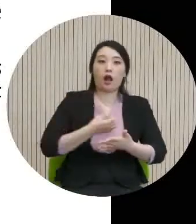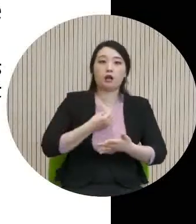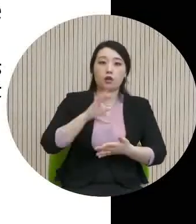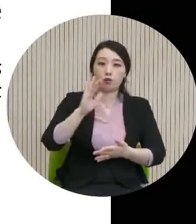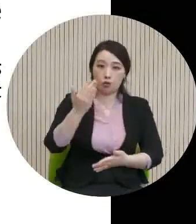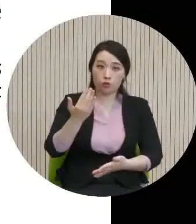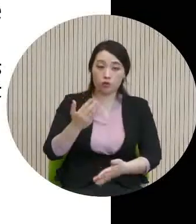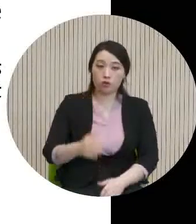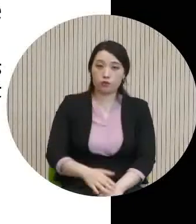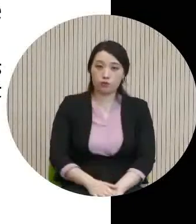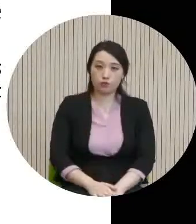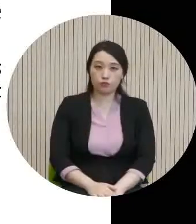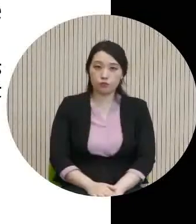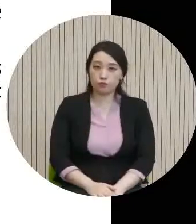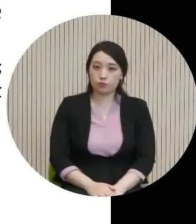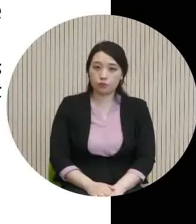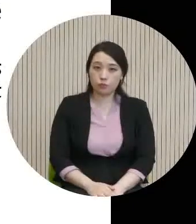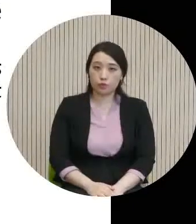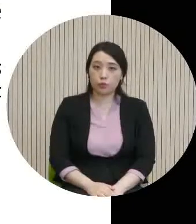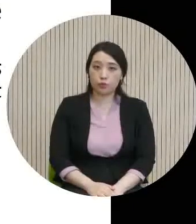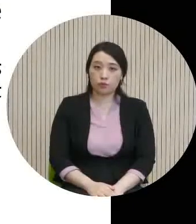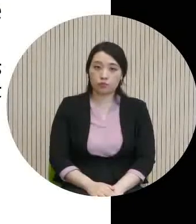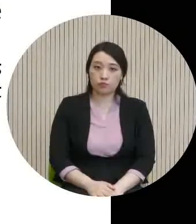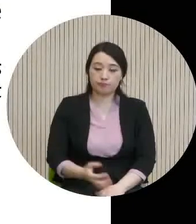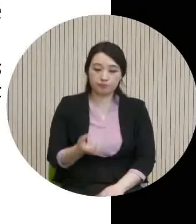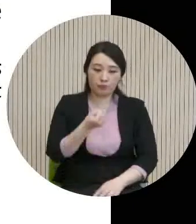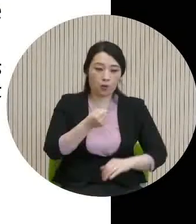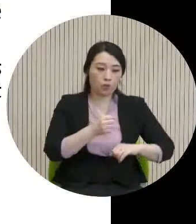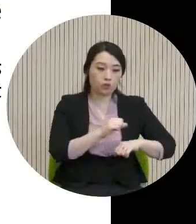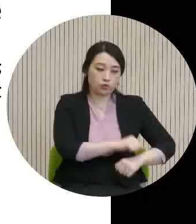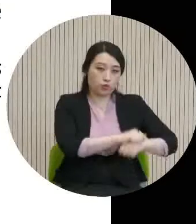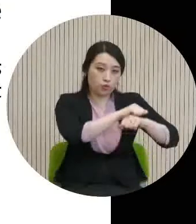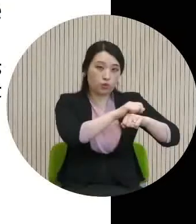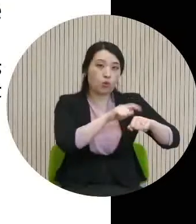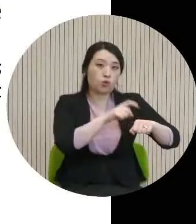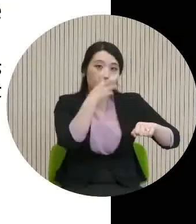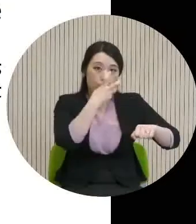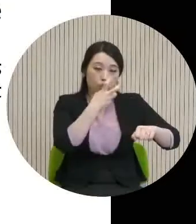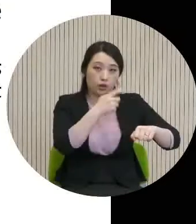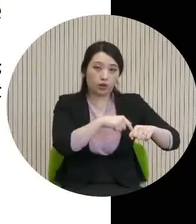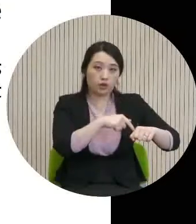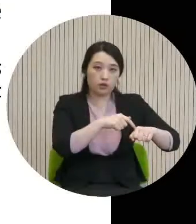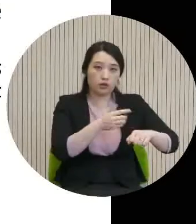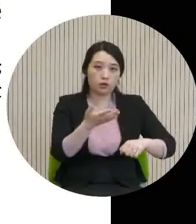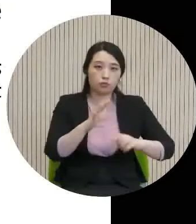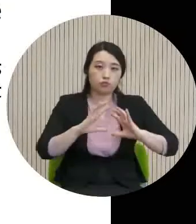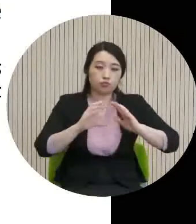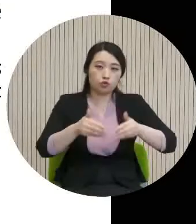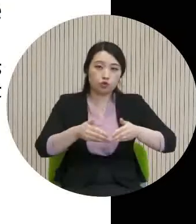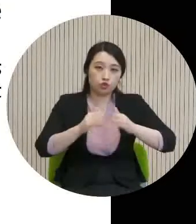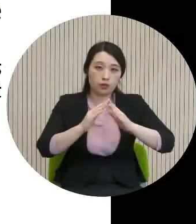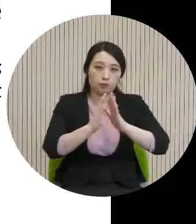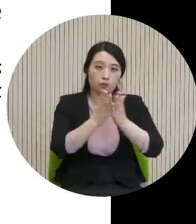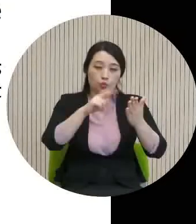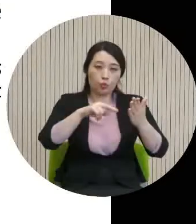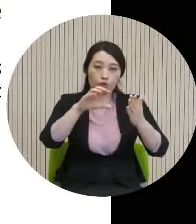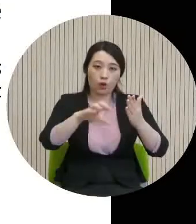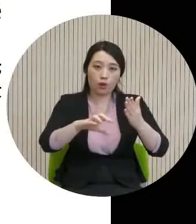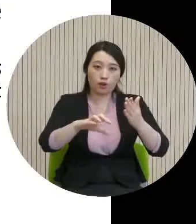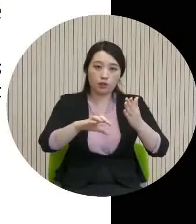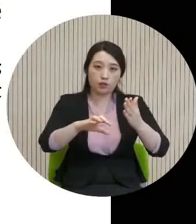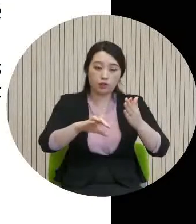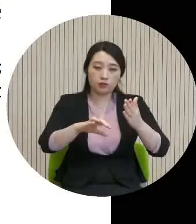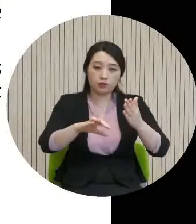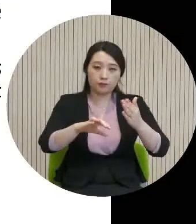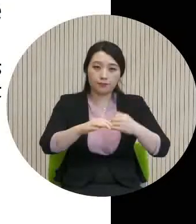The intention of this is for the National Library to be able to keep a full and comprehensive